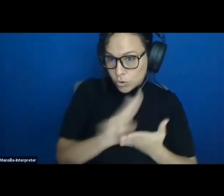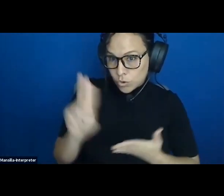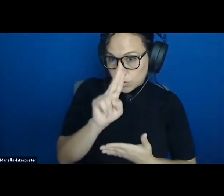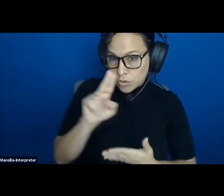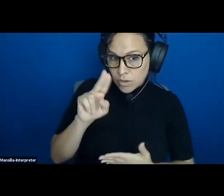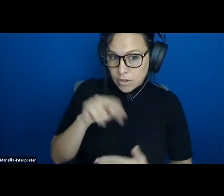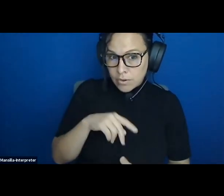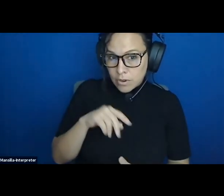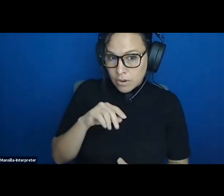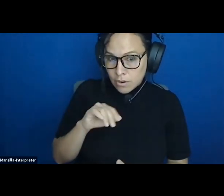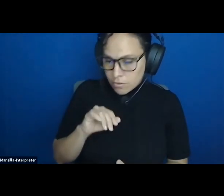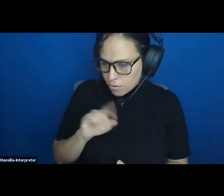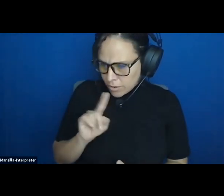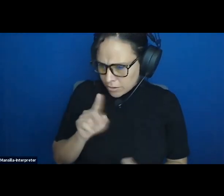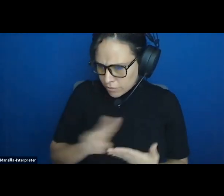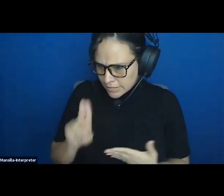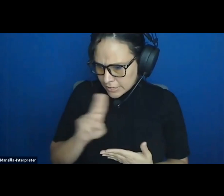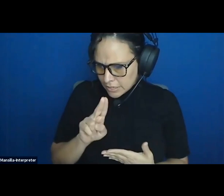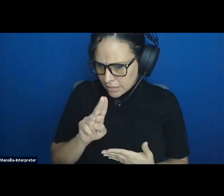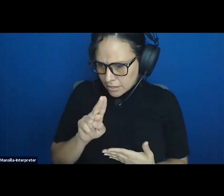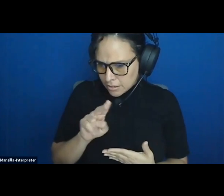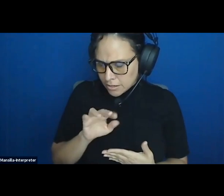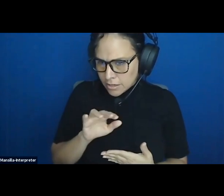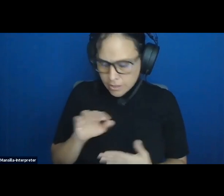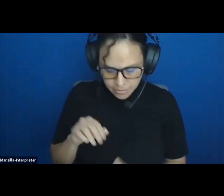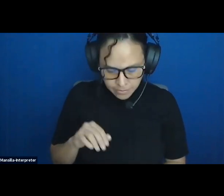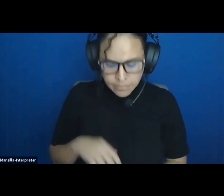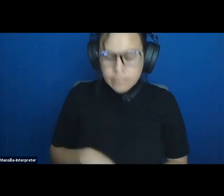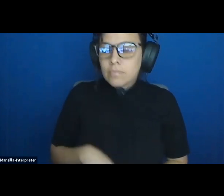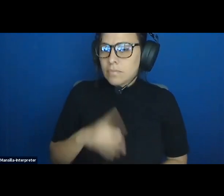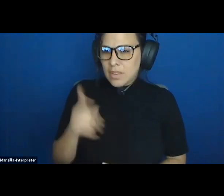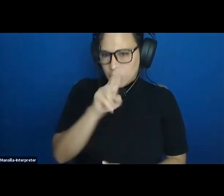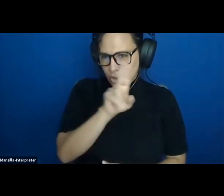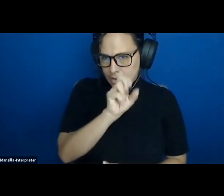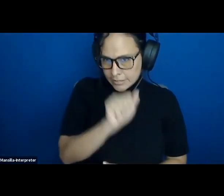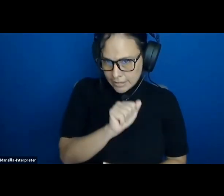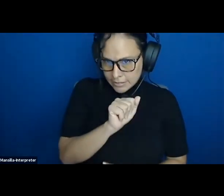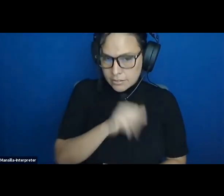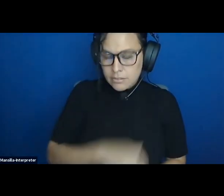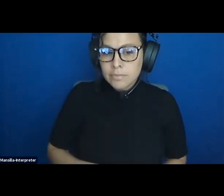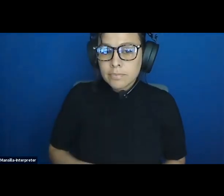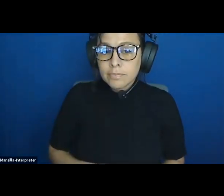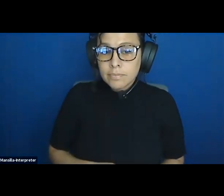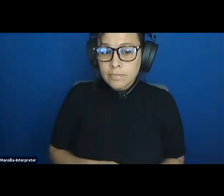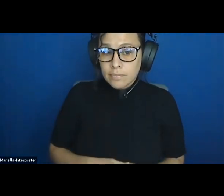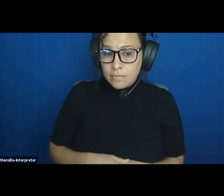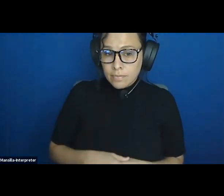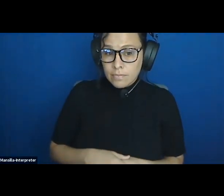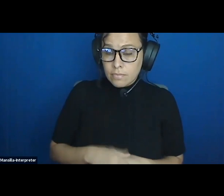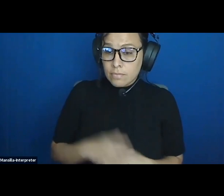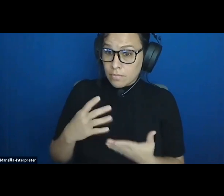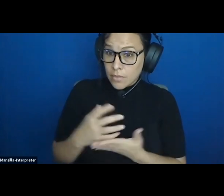Indiana. Margaret Randall stayed in Mexico. Issues 29 to 31, the last ones of the